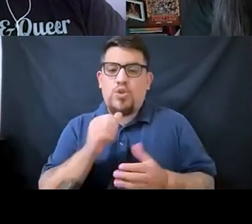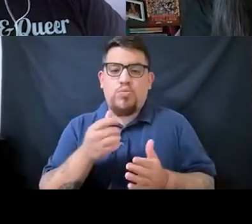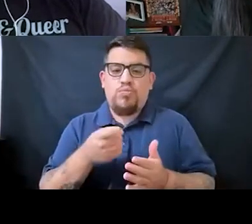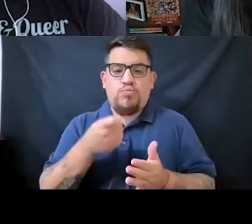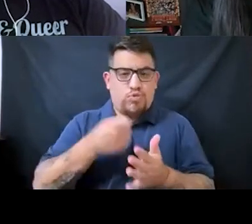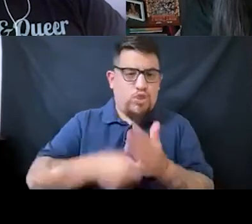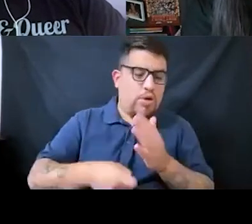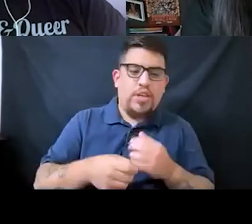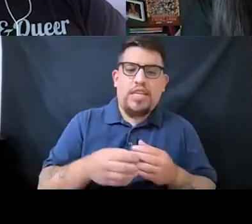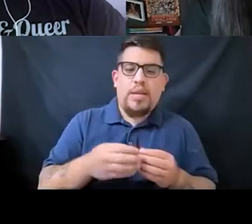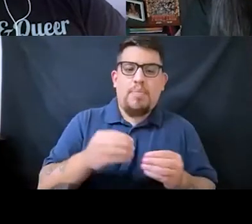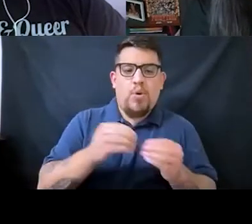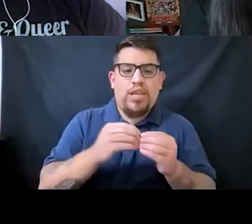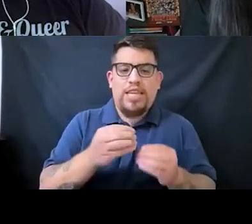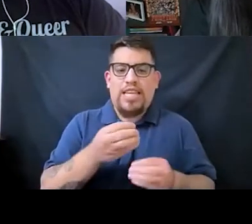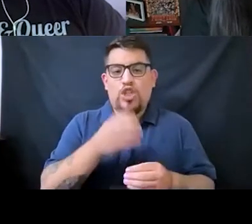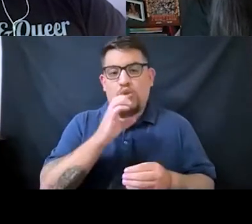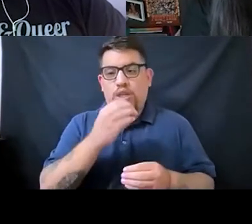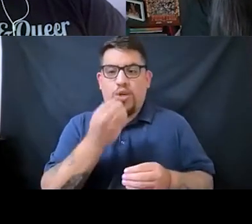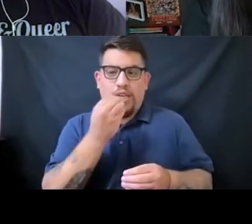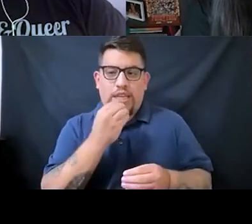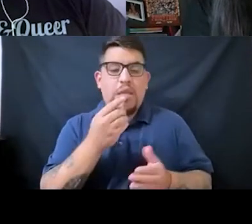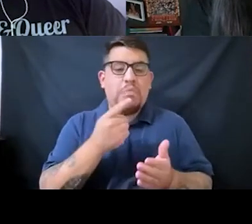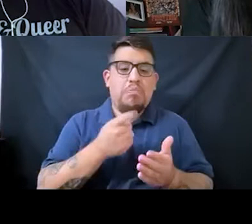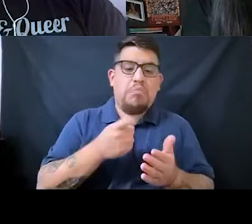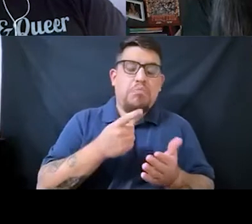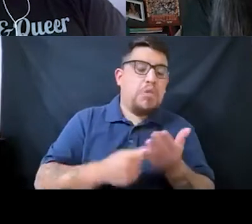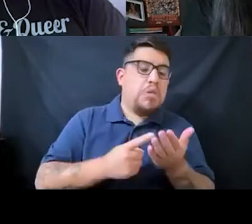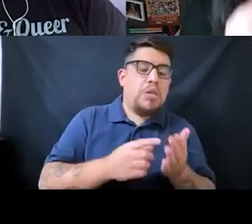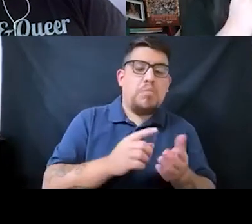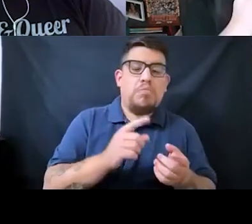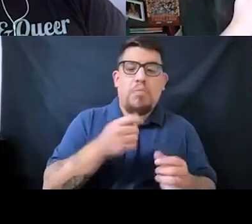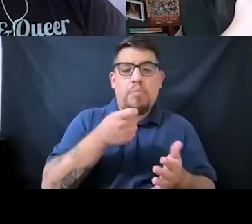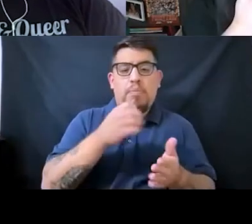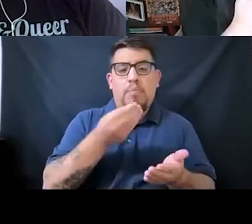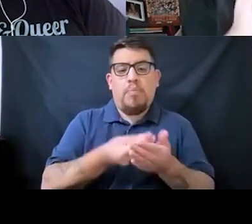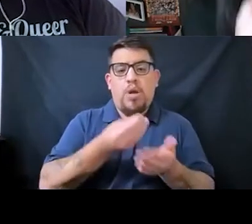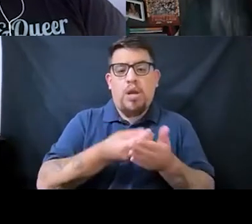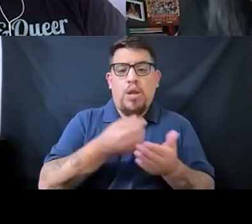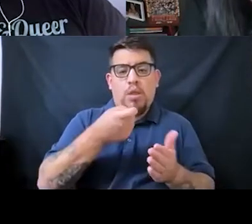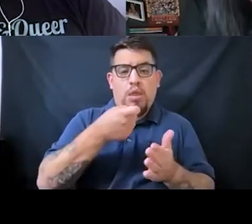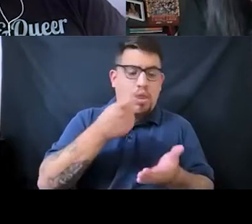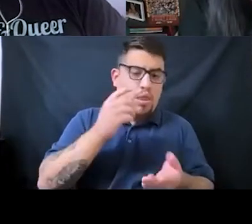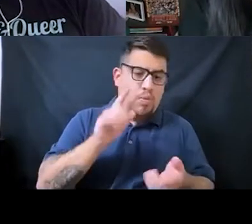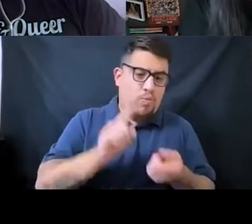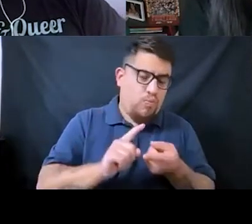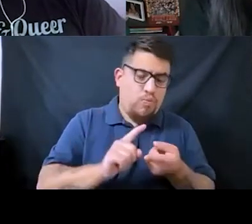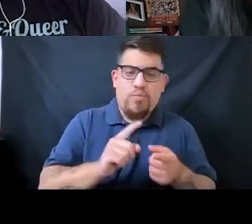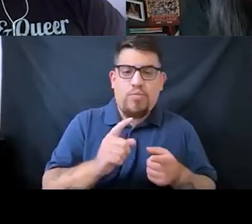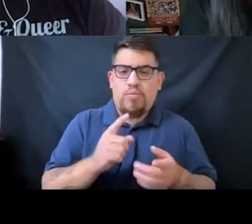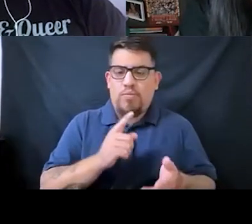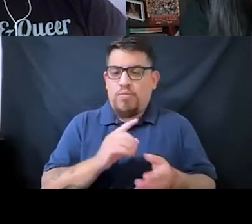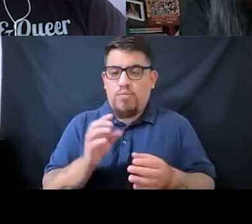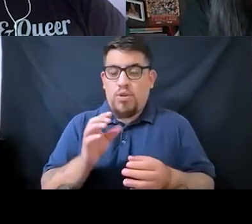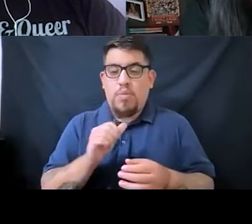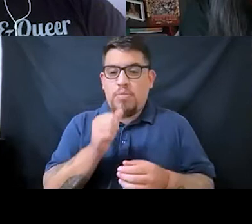or drink. Sometimes he gives me a discount. Often we never say a word to each other. No one else around us knows